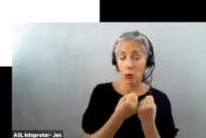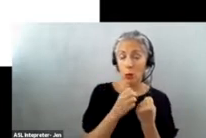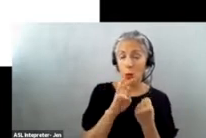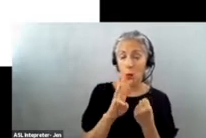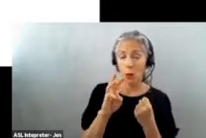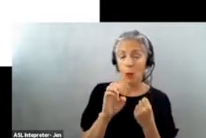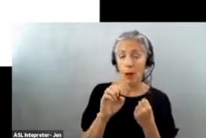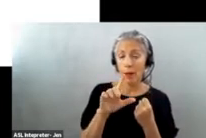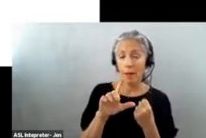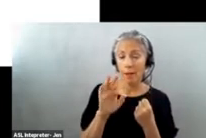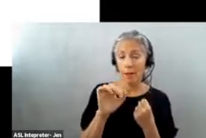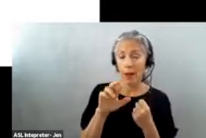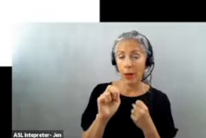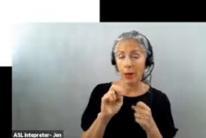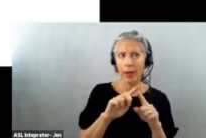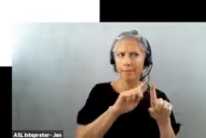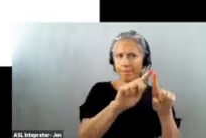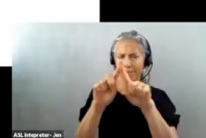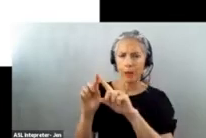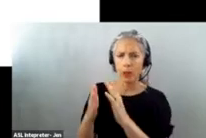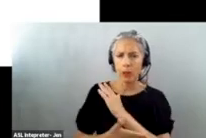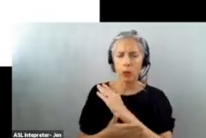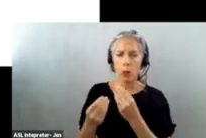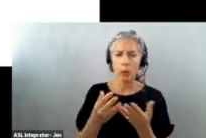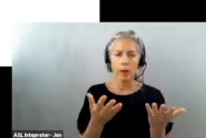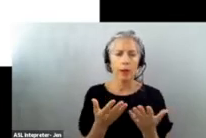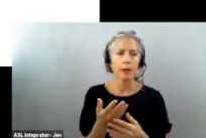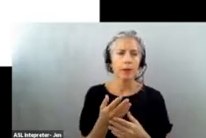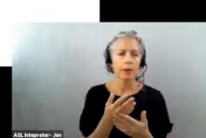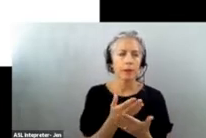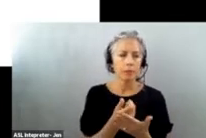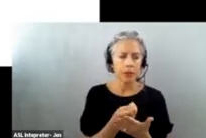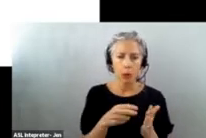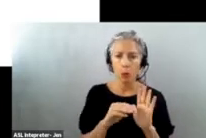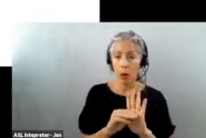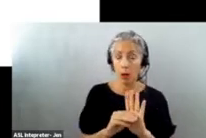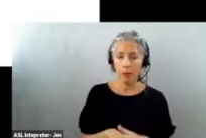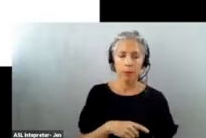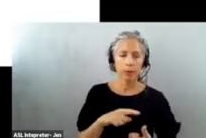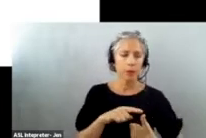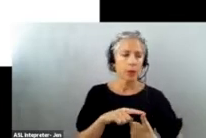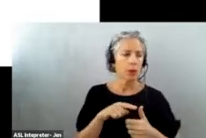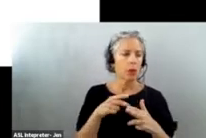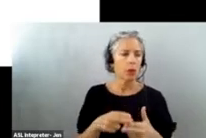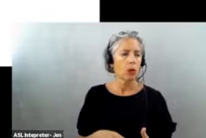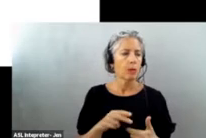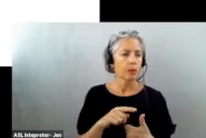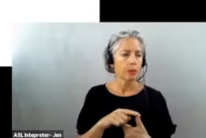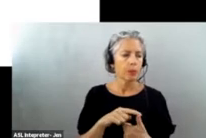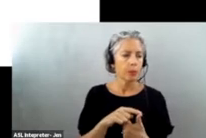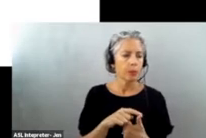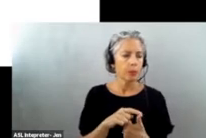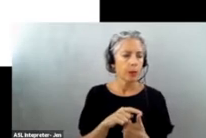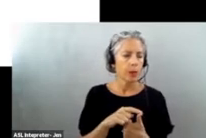countries. What we try to give them is the following models. One is what we call the twin track approach. That